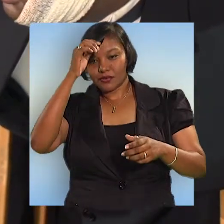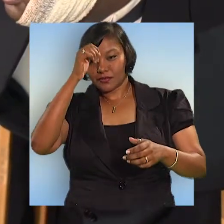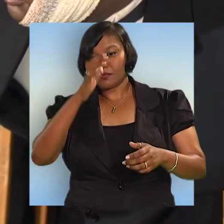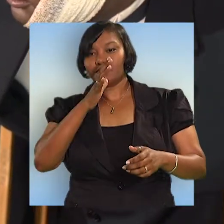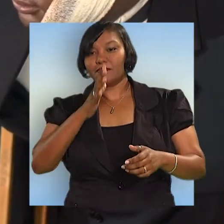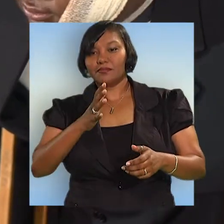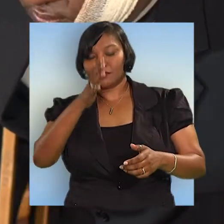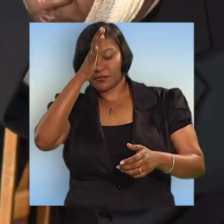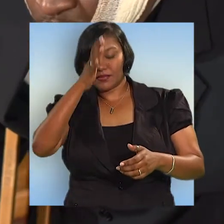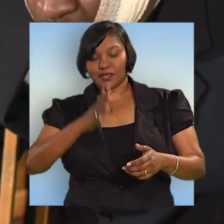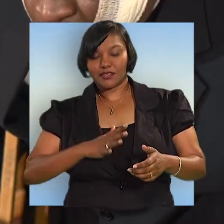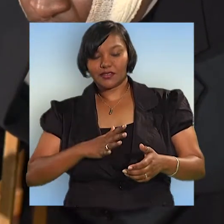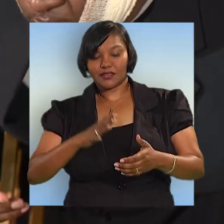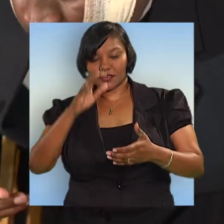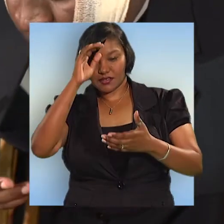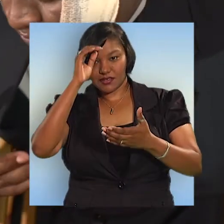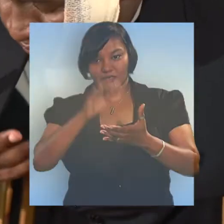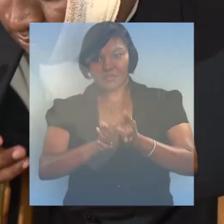wedded wife?